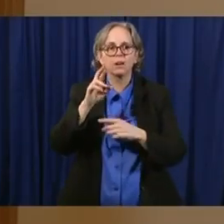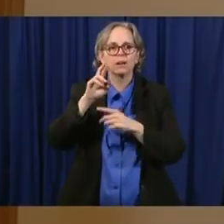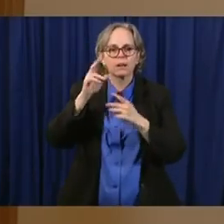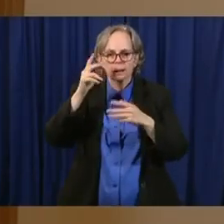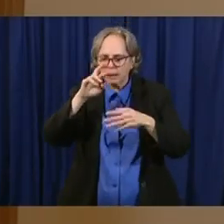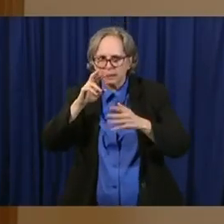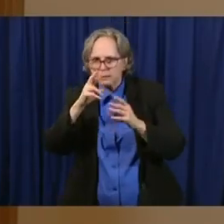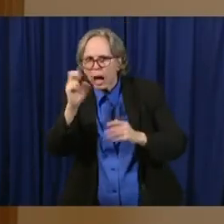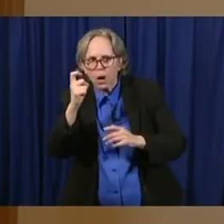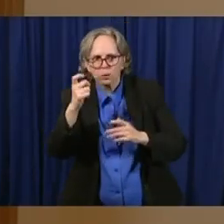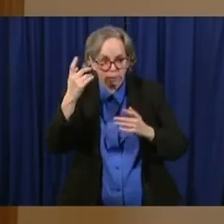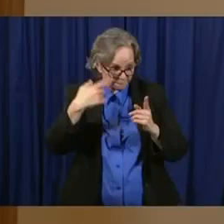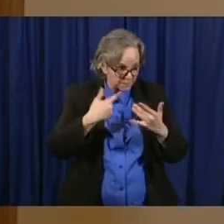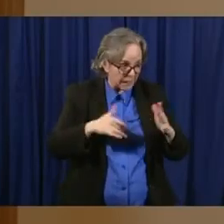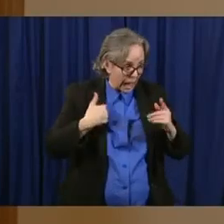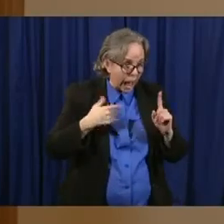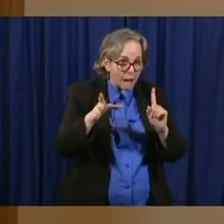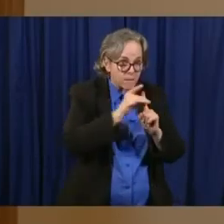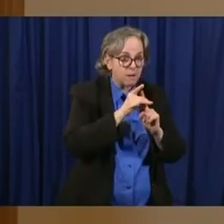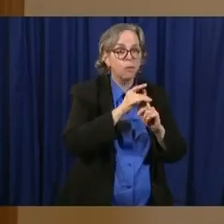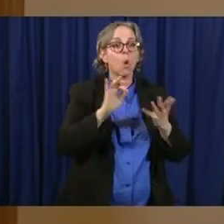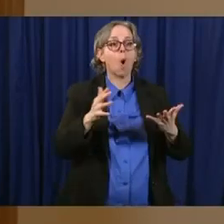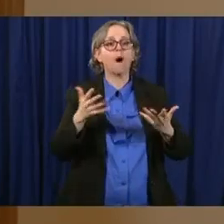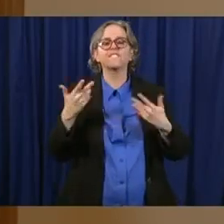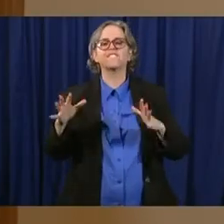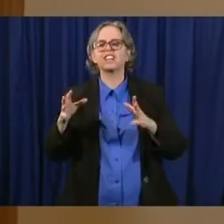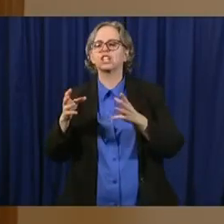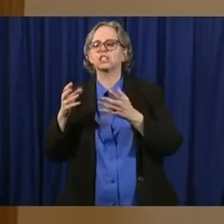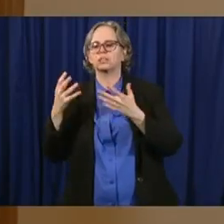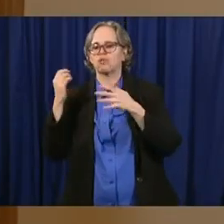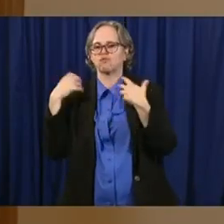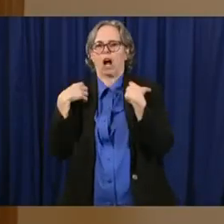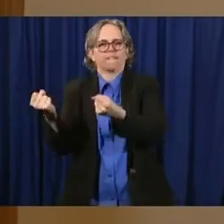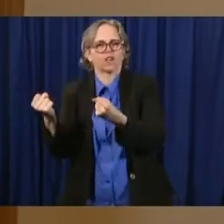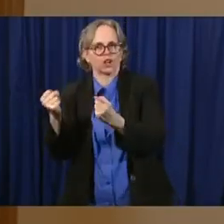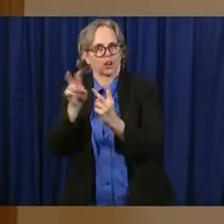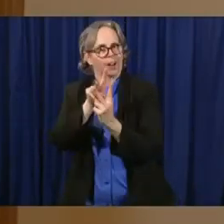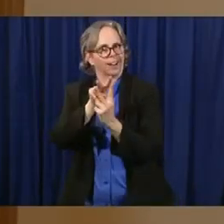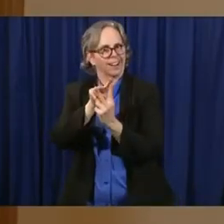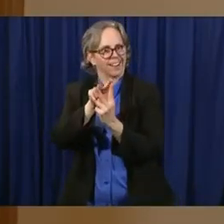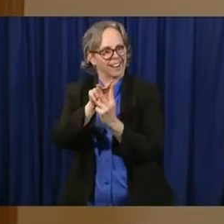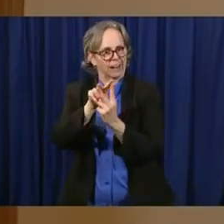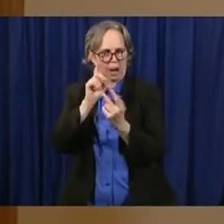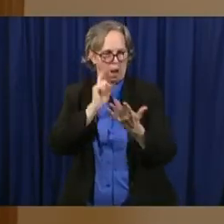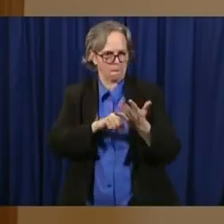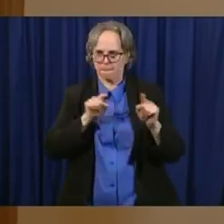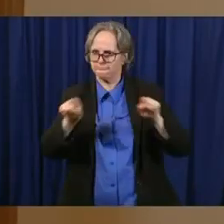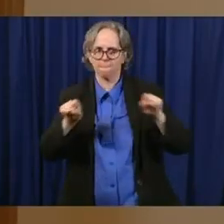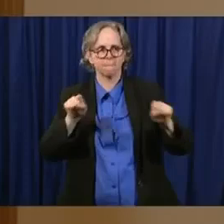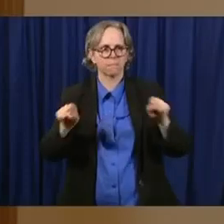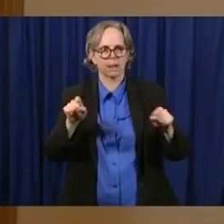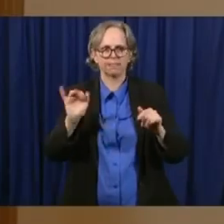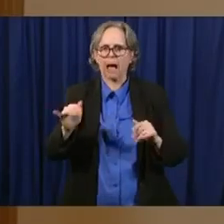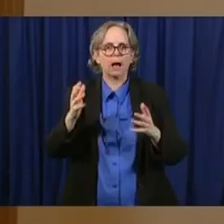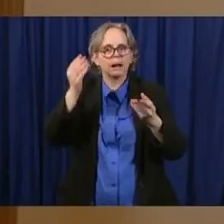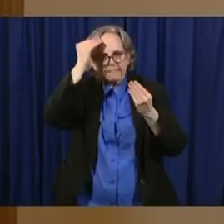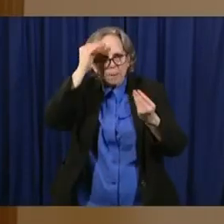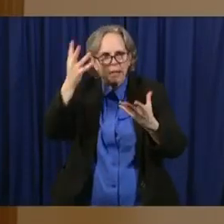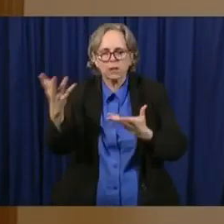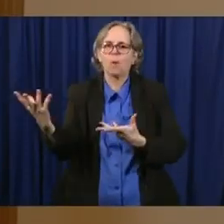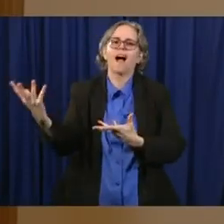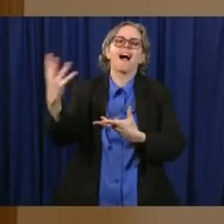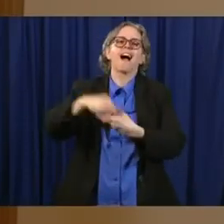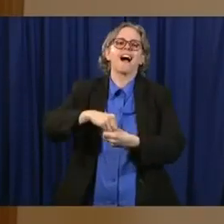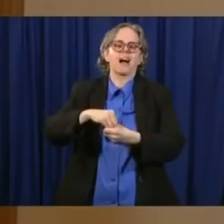disease and an antigen, and also people who have recovered from the disease. All of that data is so essential for